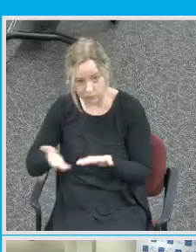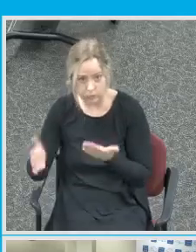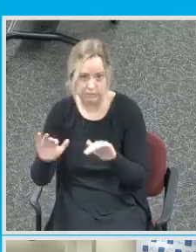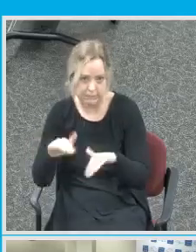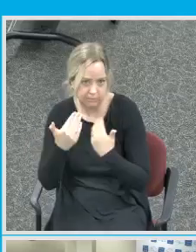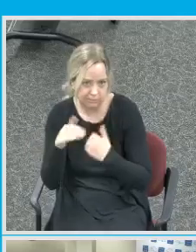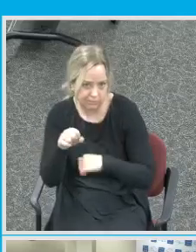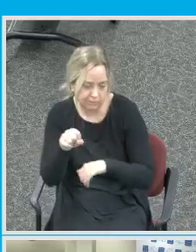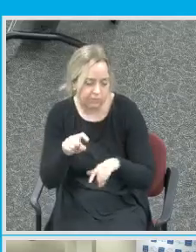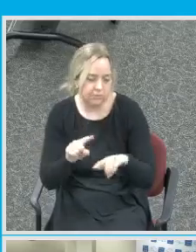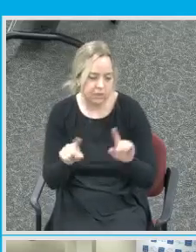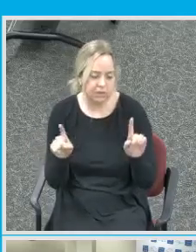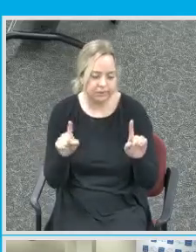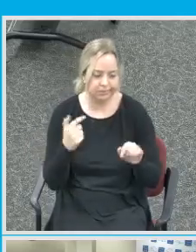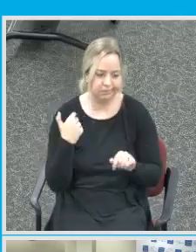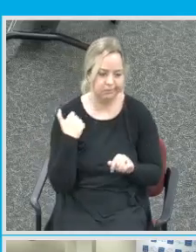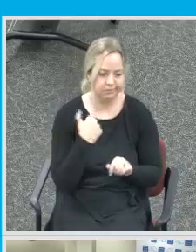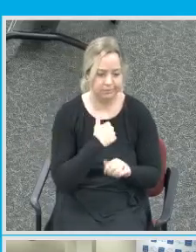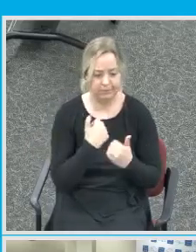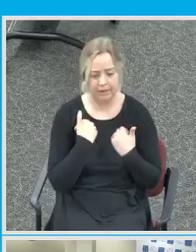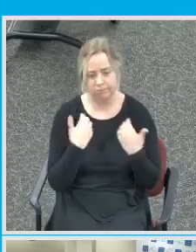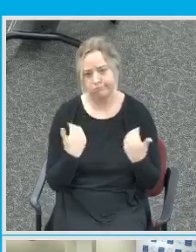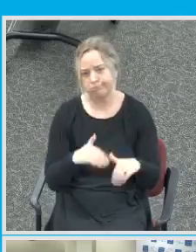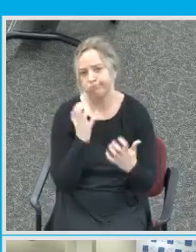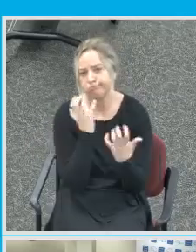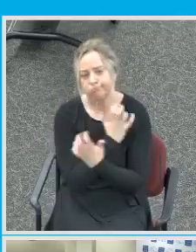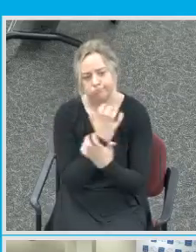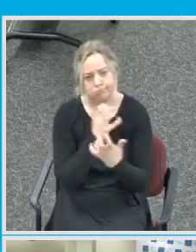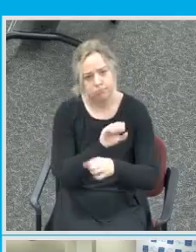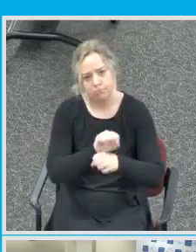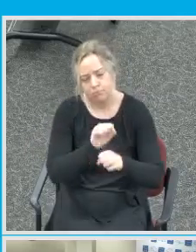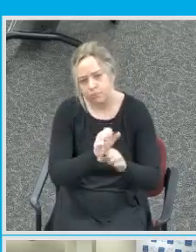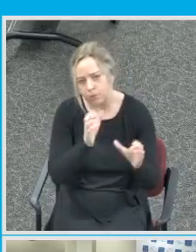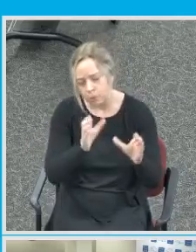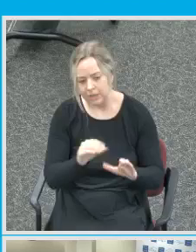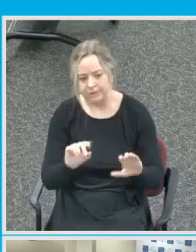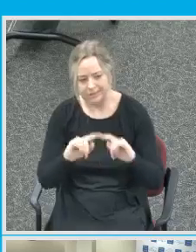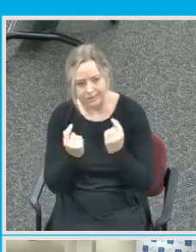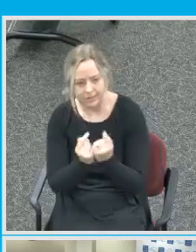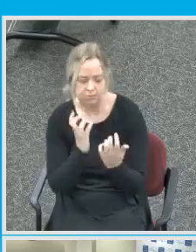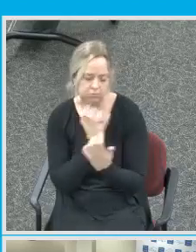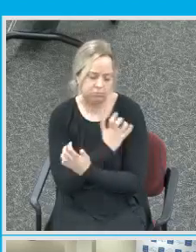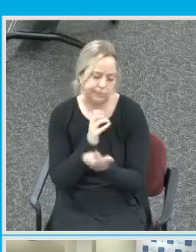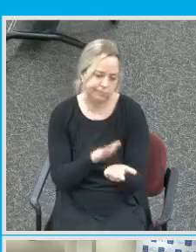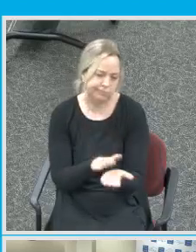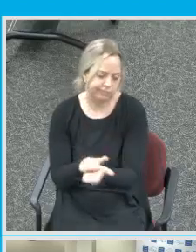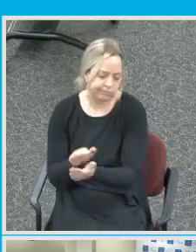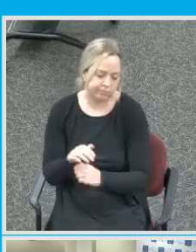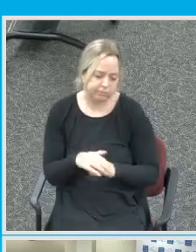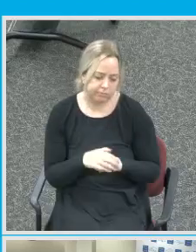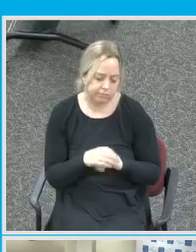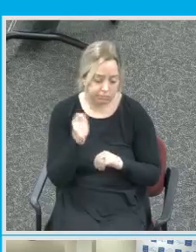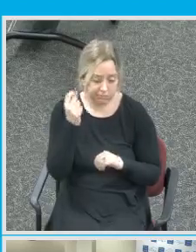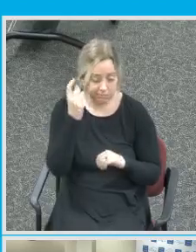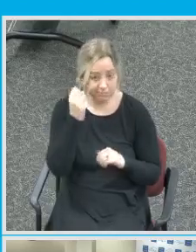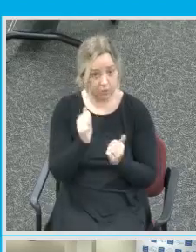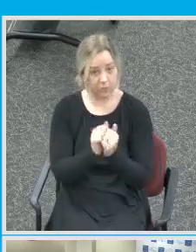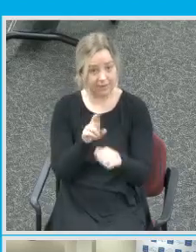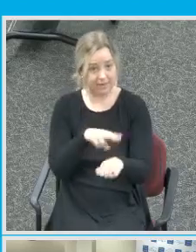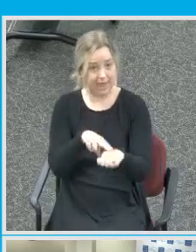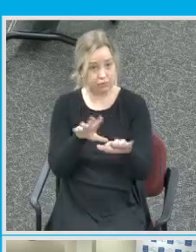have phenomenal employees and team members. And so I did want to note that on the national